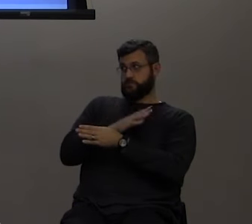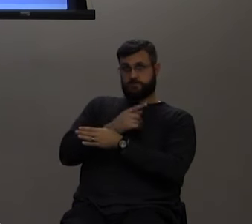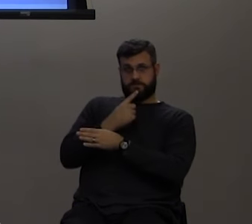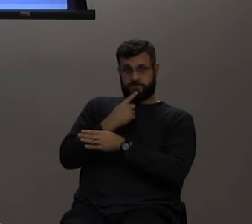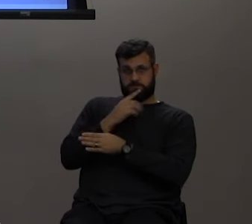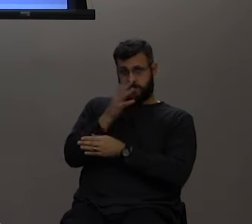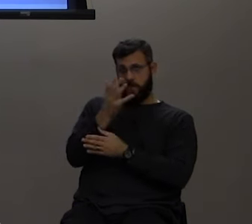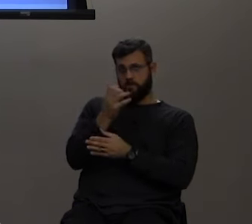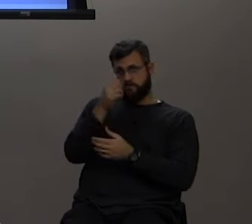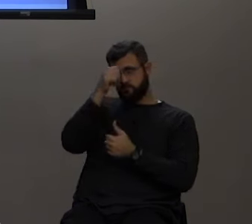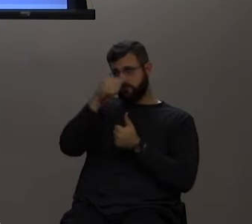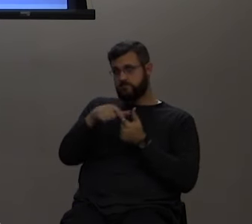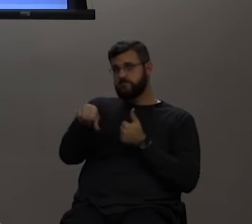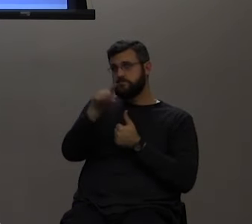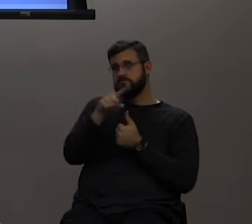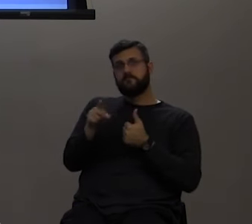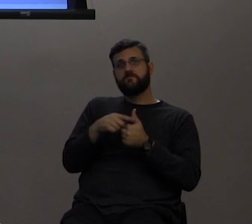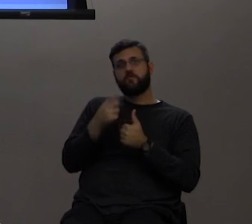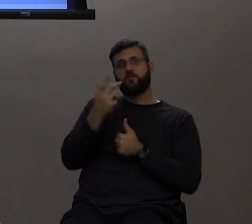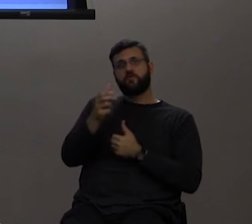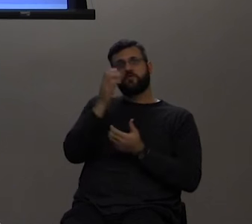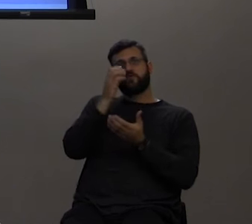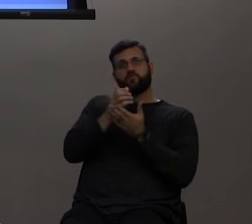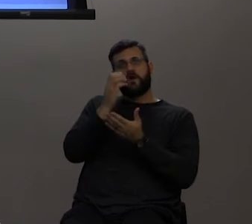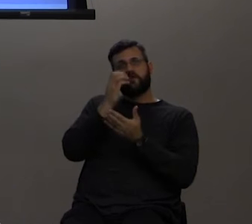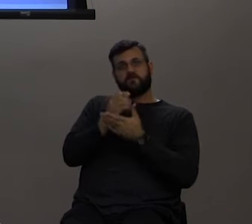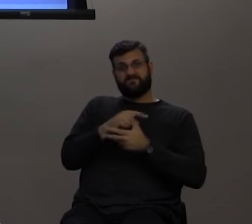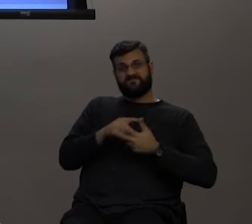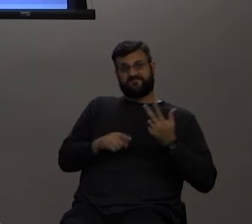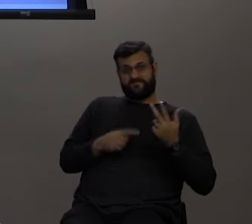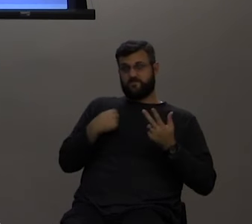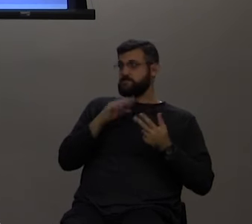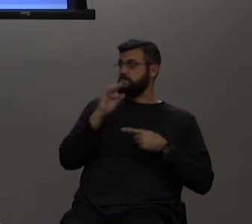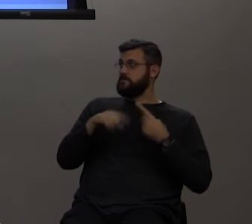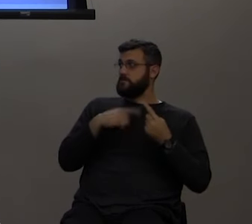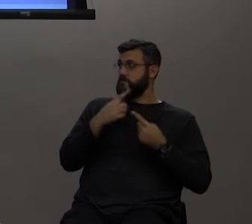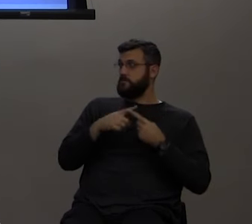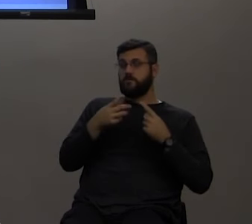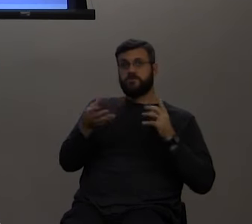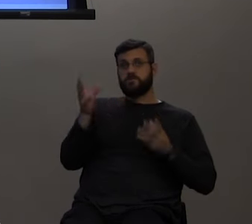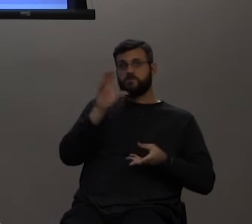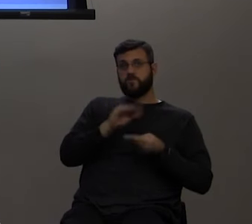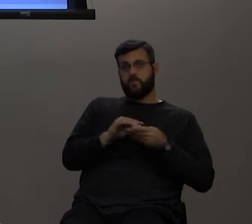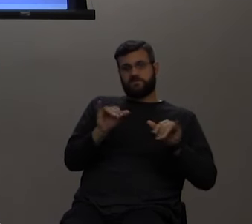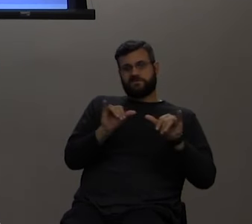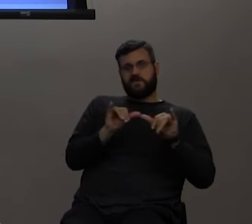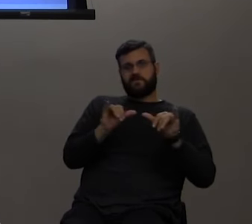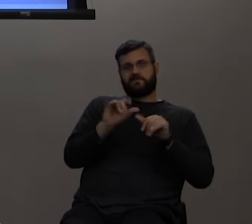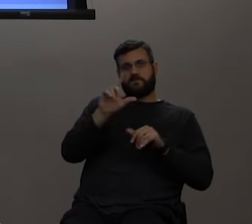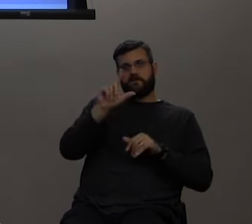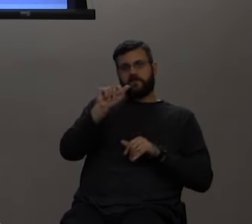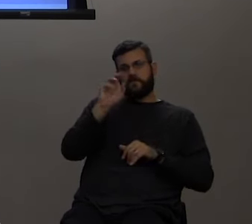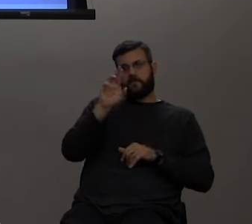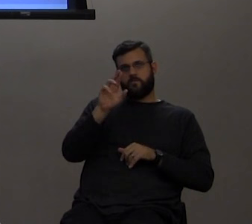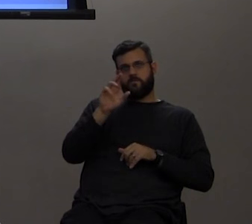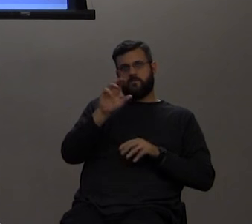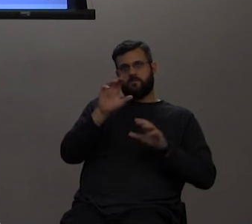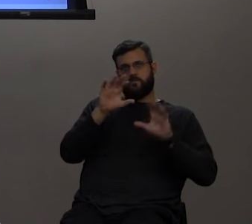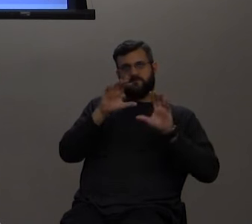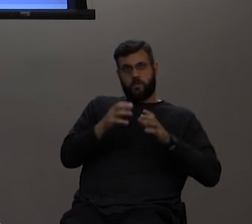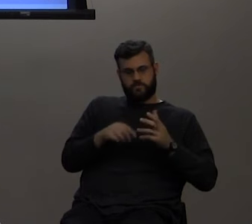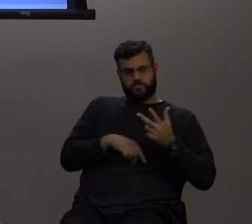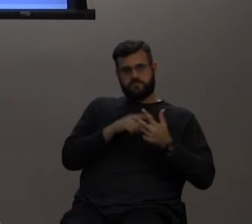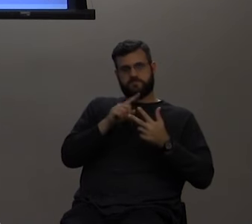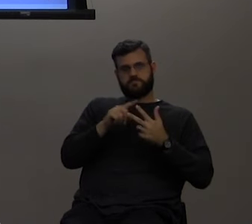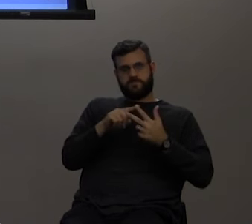I do want to call back those first three graphics in the section that we talked about, which is the total size of our labor force, the fact that we have